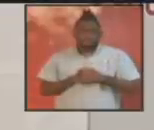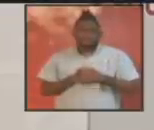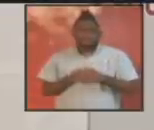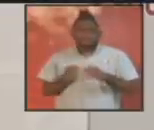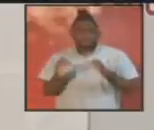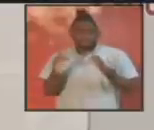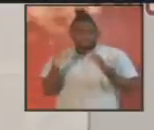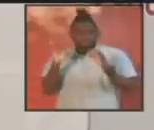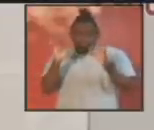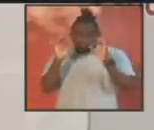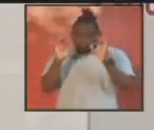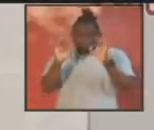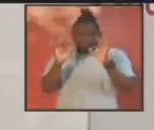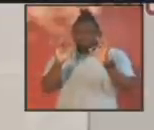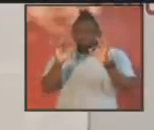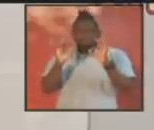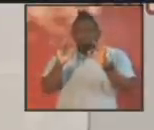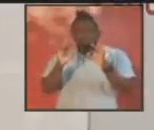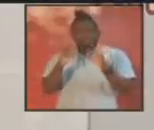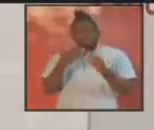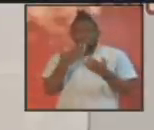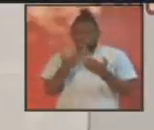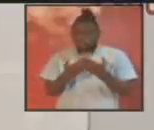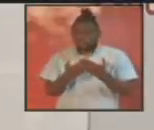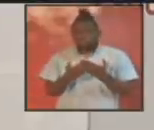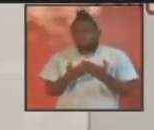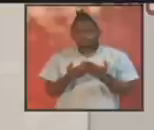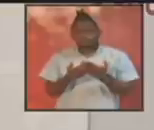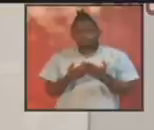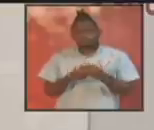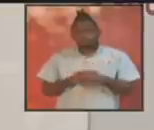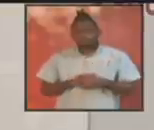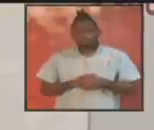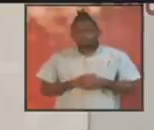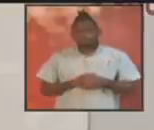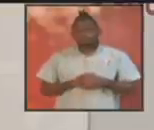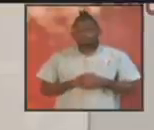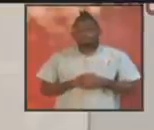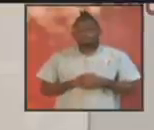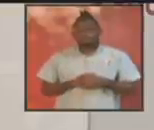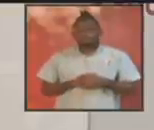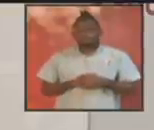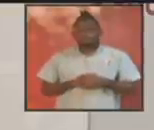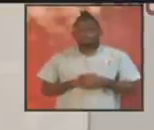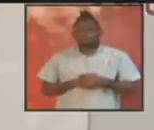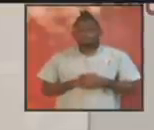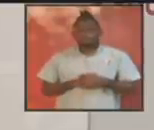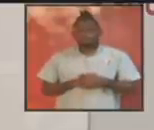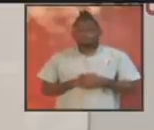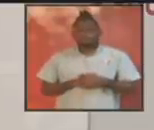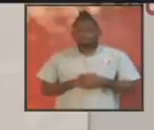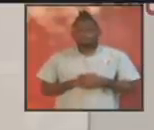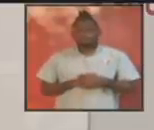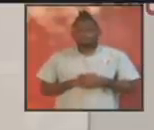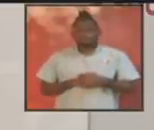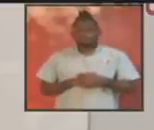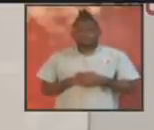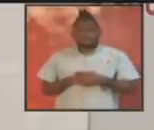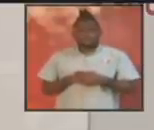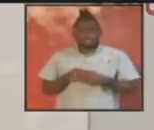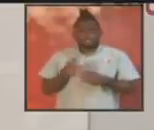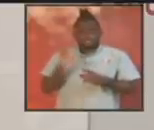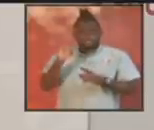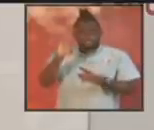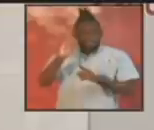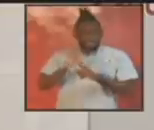begin with that point. I also want to recognize that almost 6 months ago, in